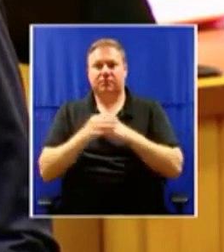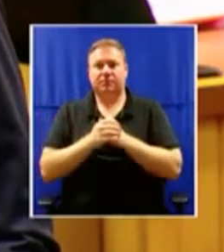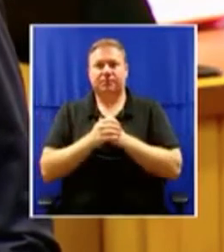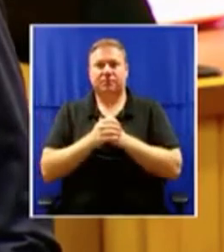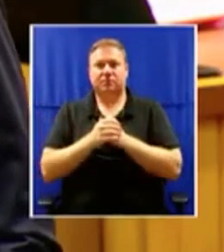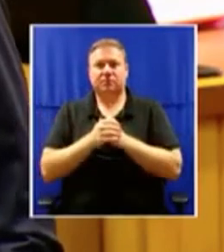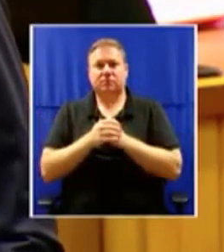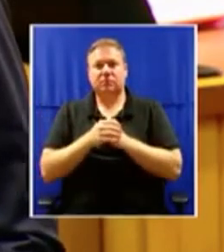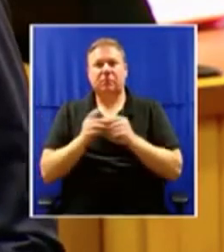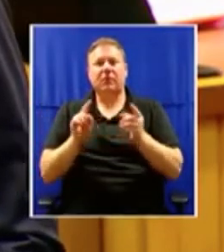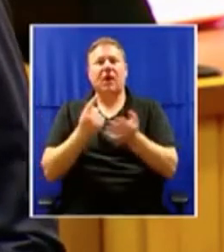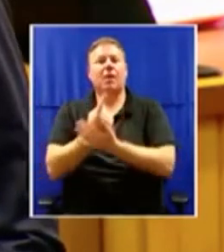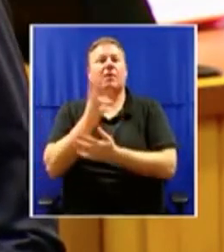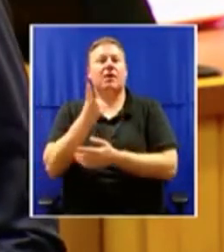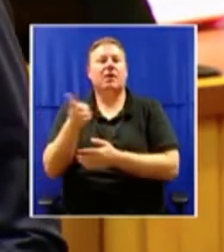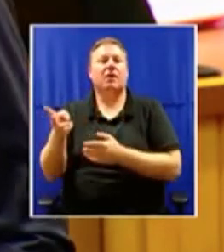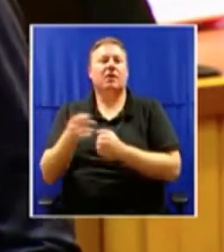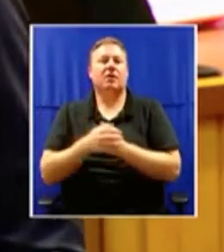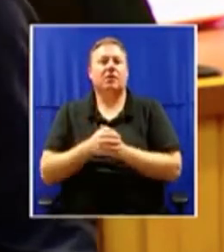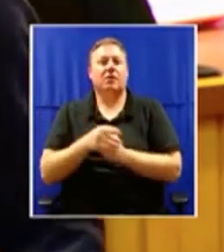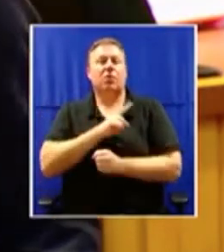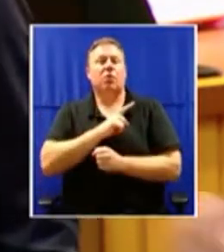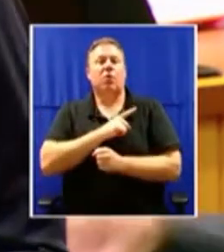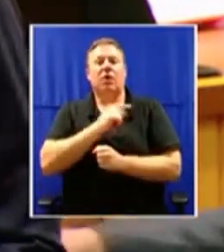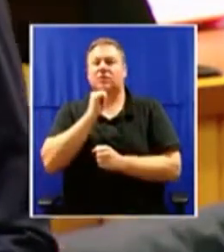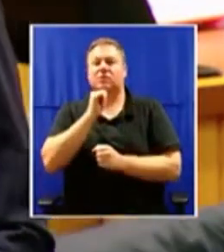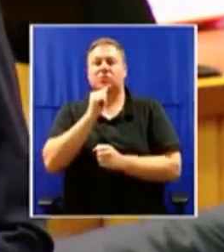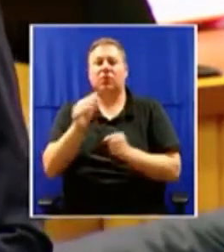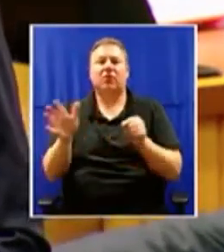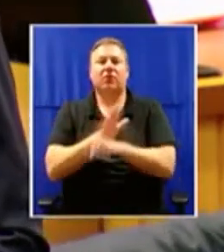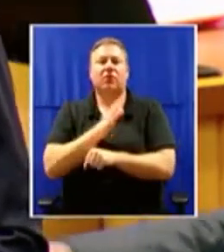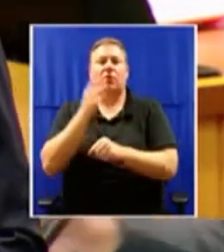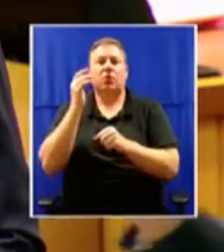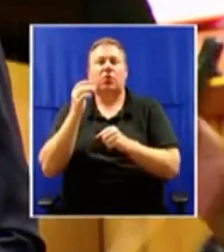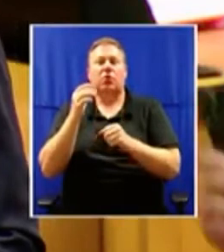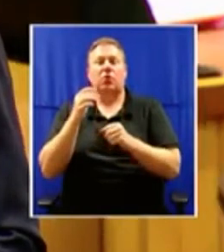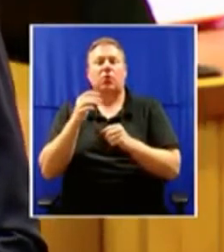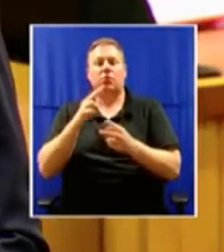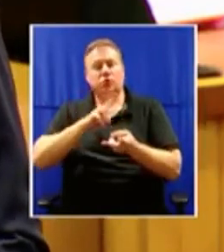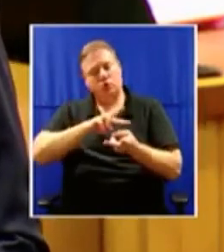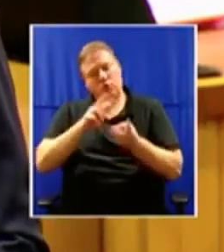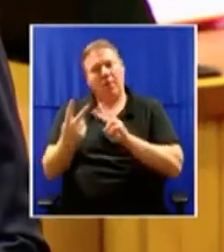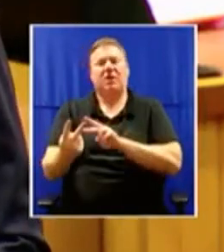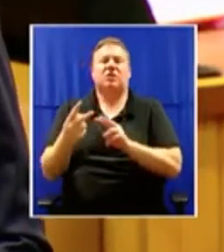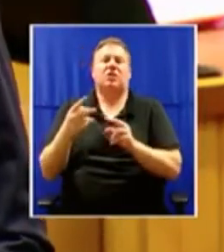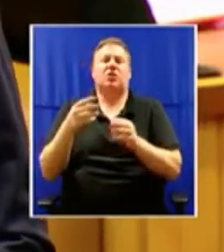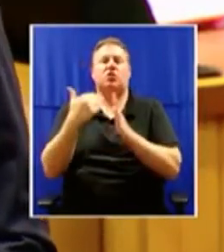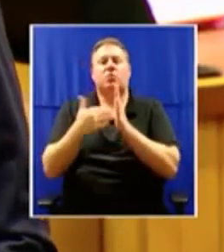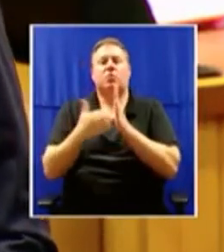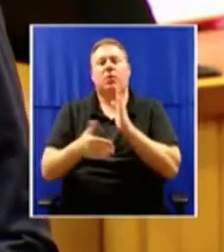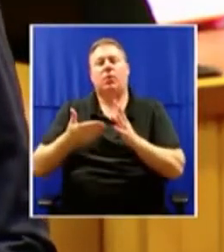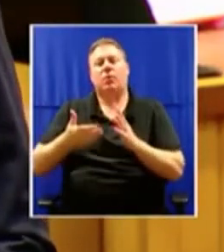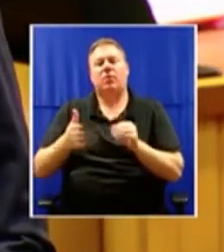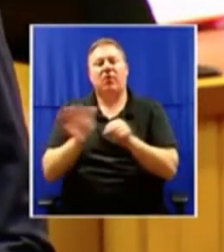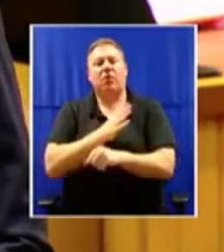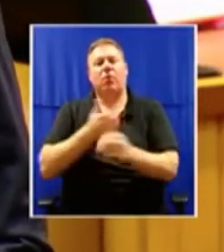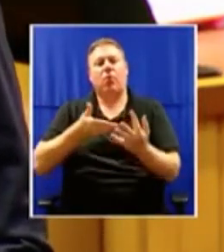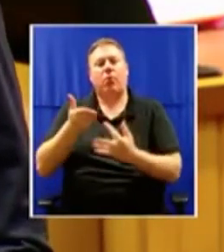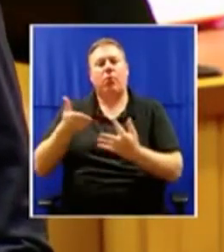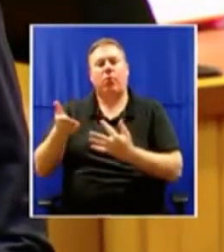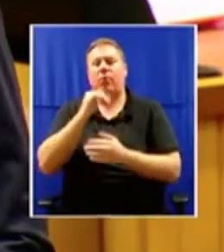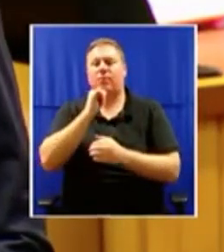re-offend, because they have not yet fully undergone the rehabilitation programs. So there is a need for society